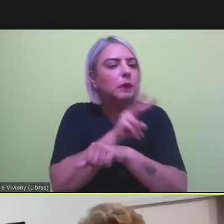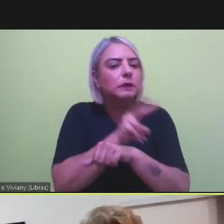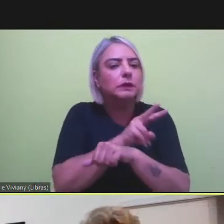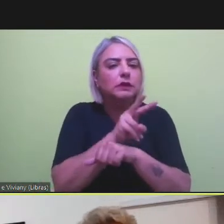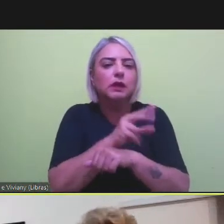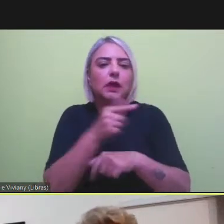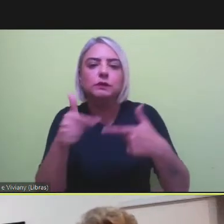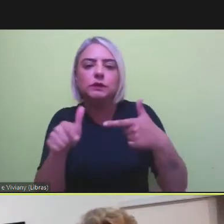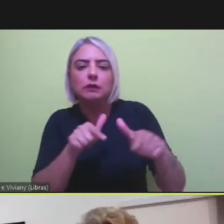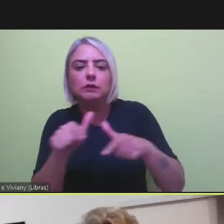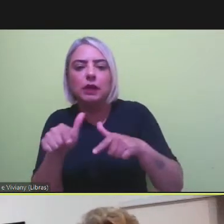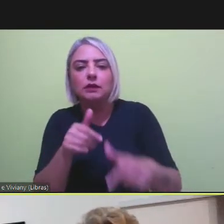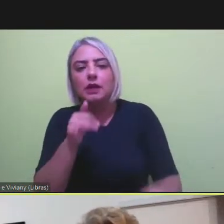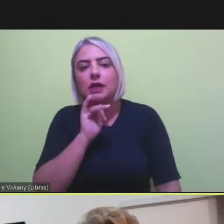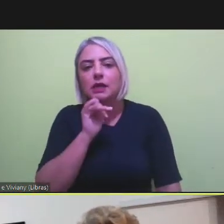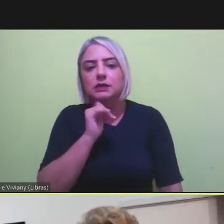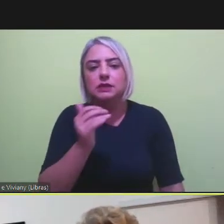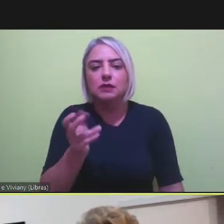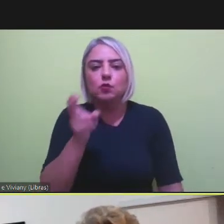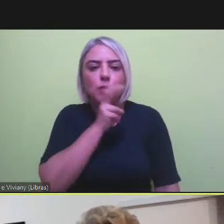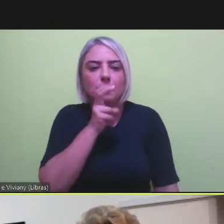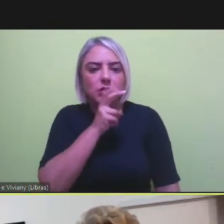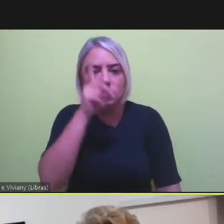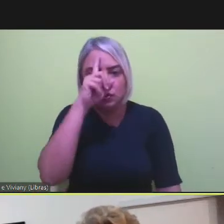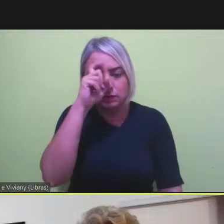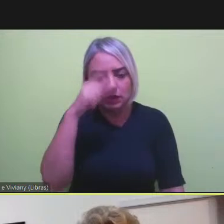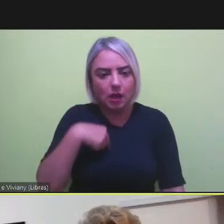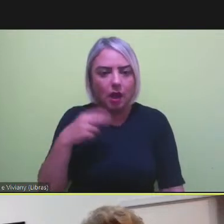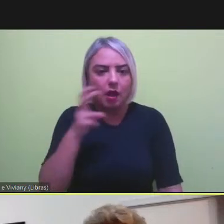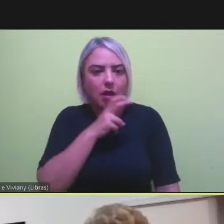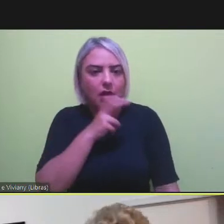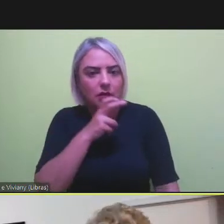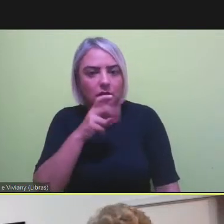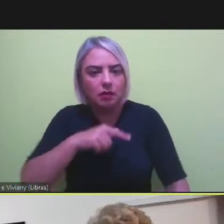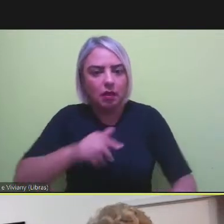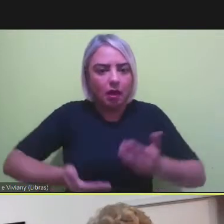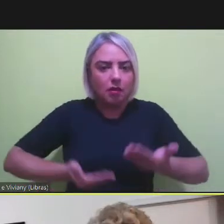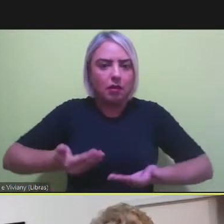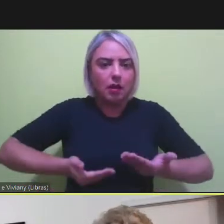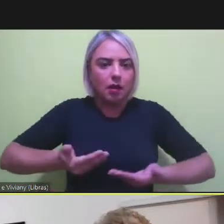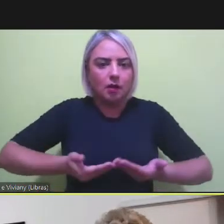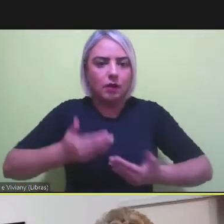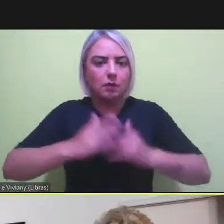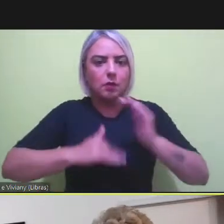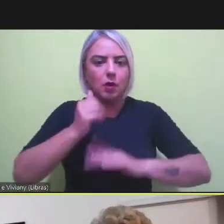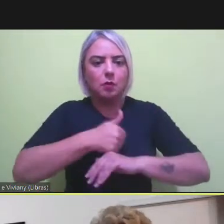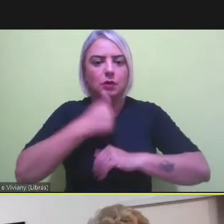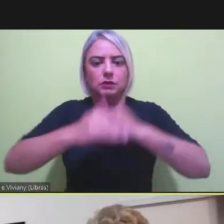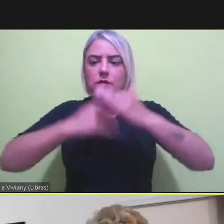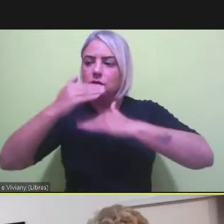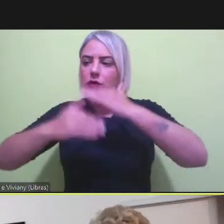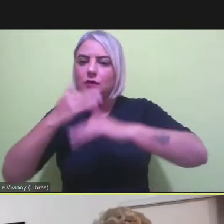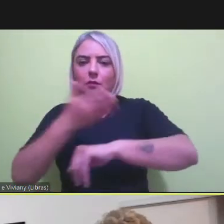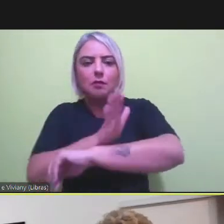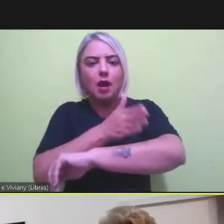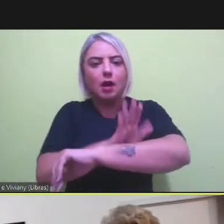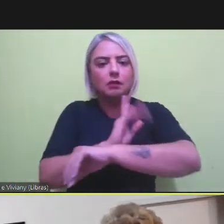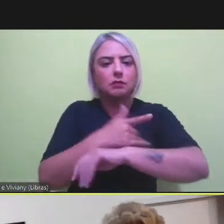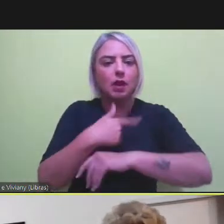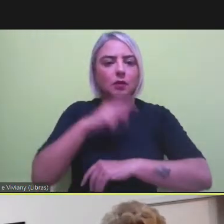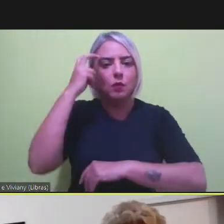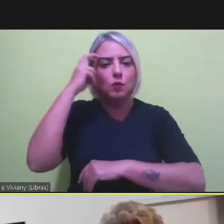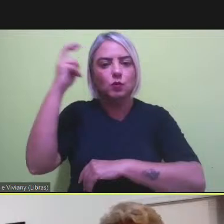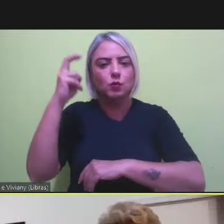and monitor each other's work. For example, in an emergency, the service of emergency, the professionals